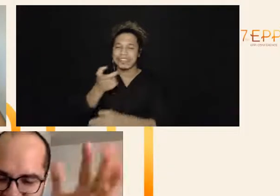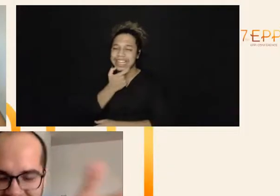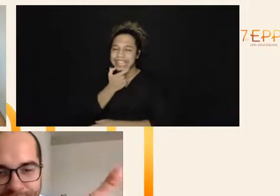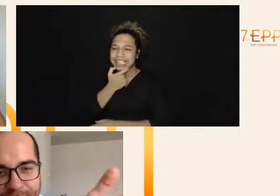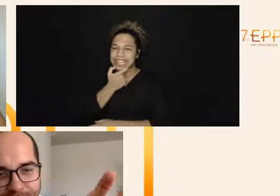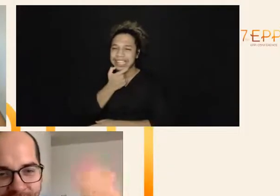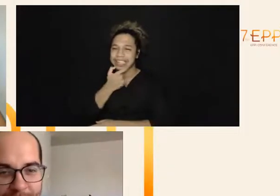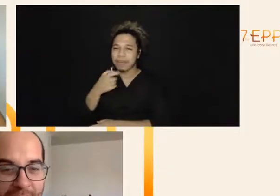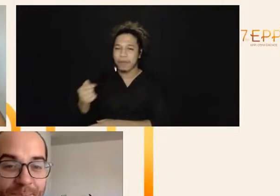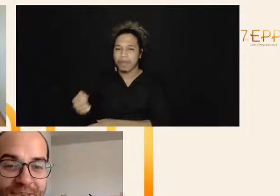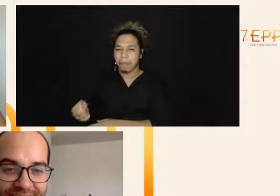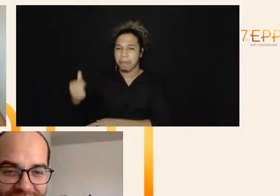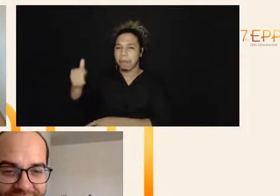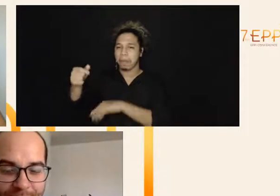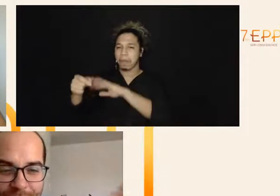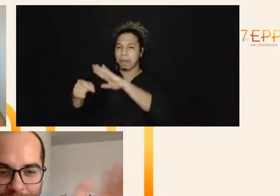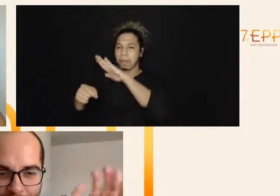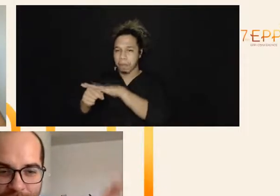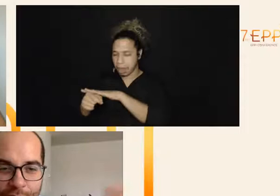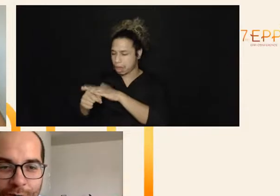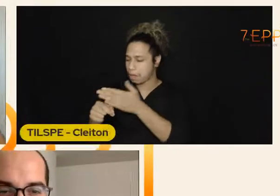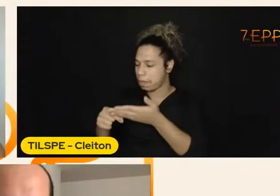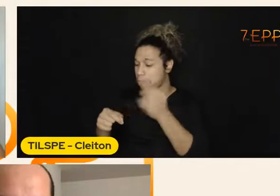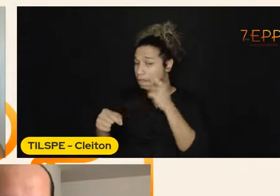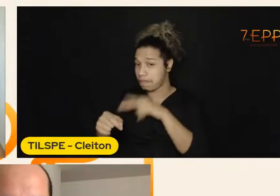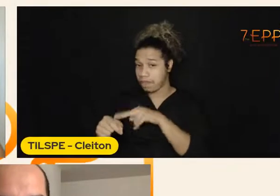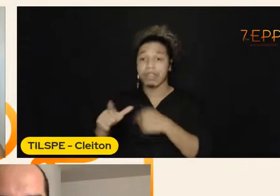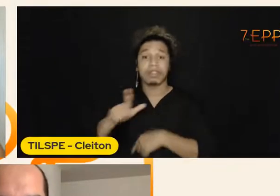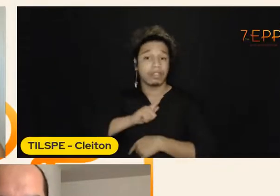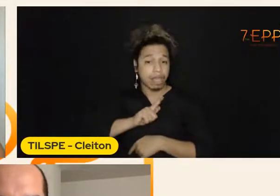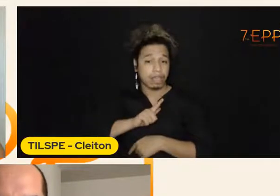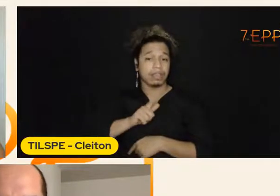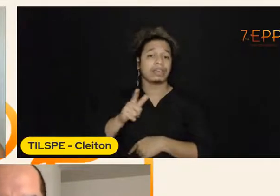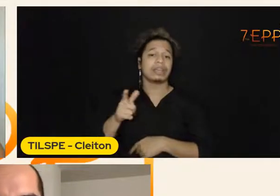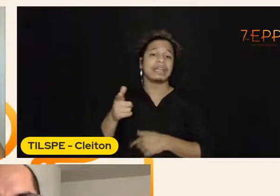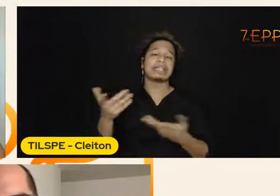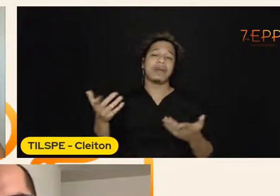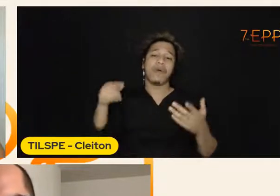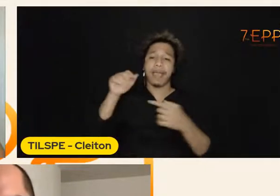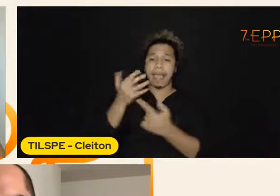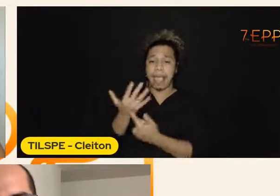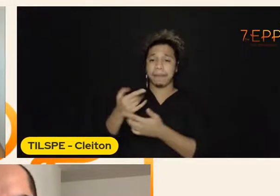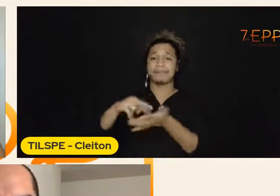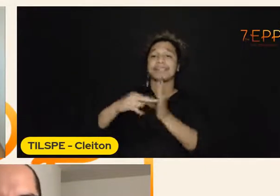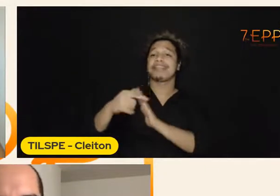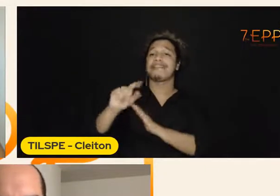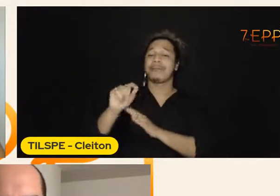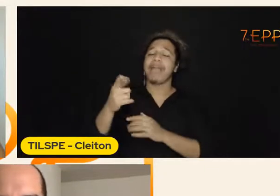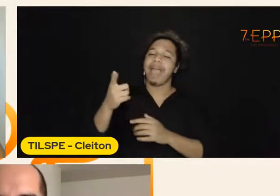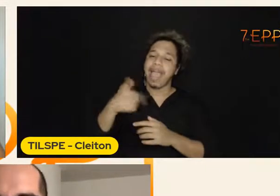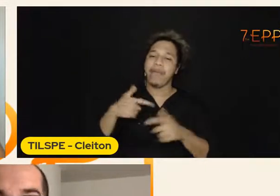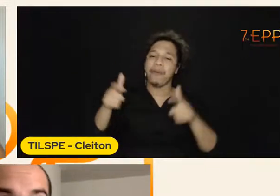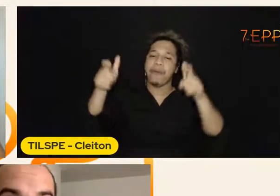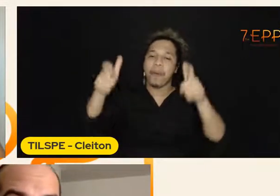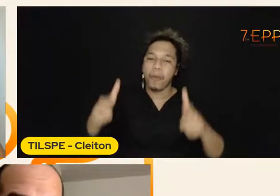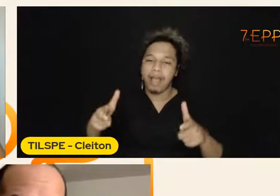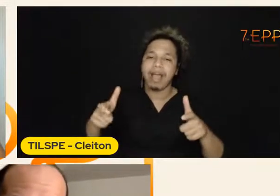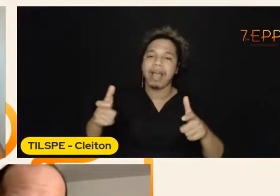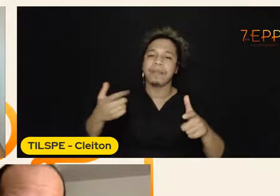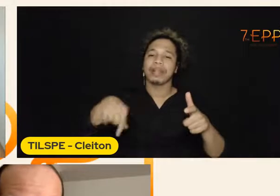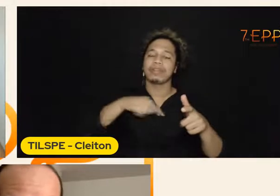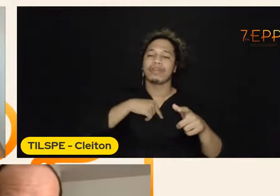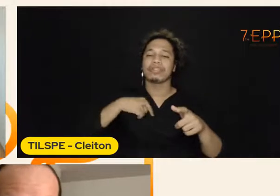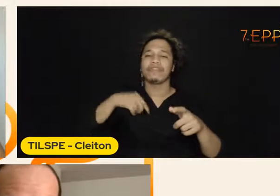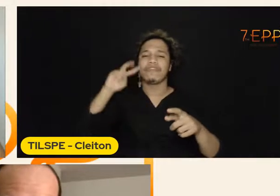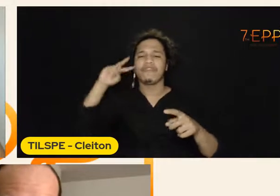here is a table, EPPI is a table, we are all sitting at this table and we are looking at these different challenges